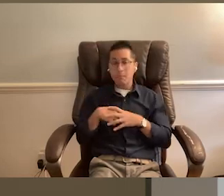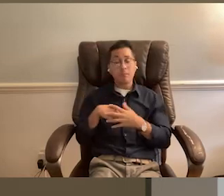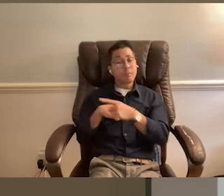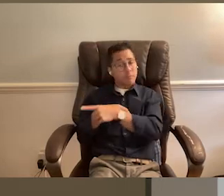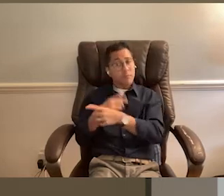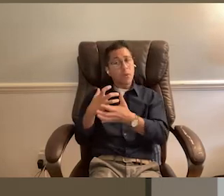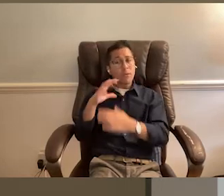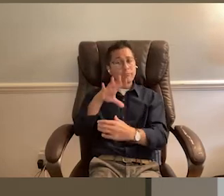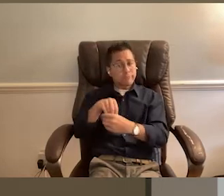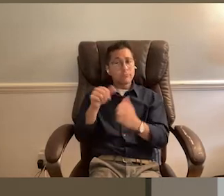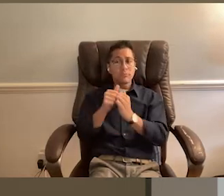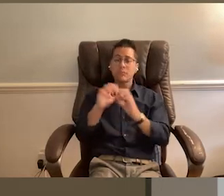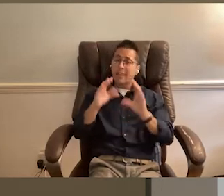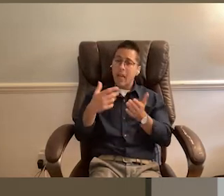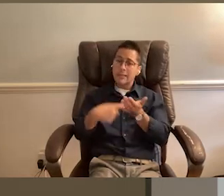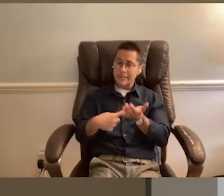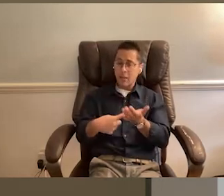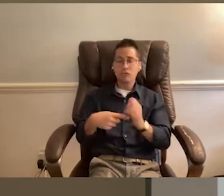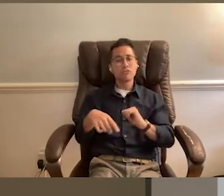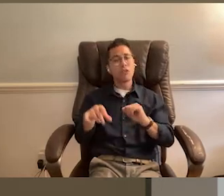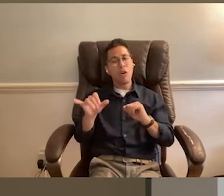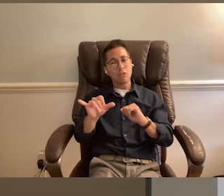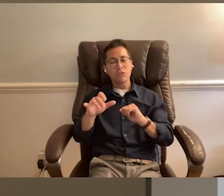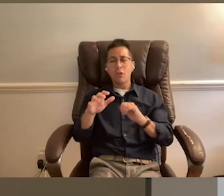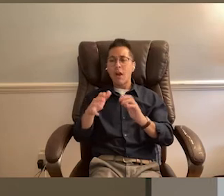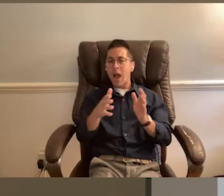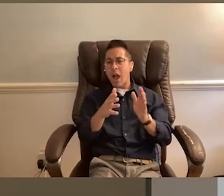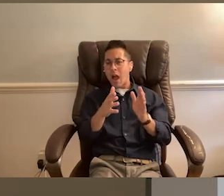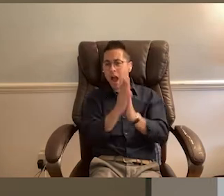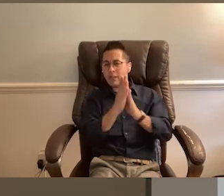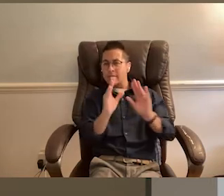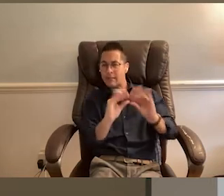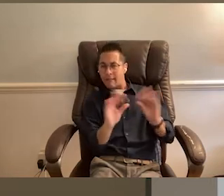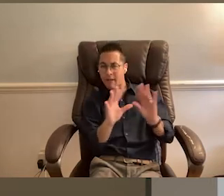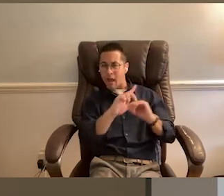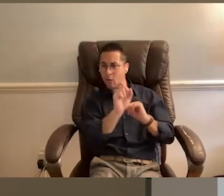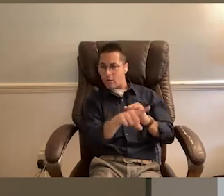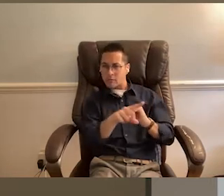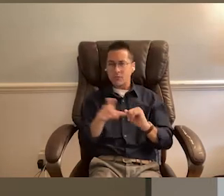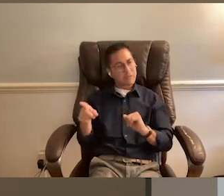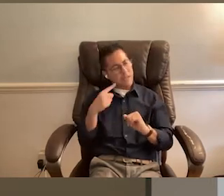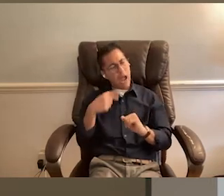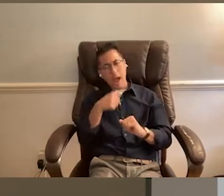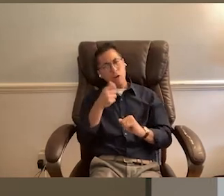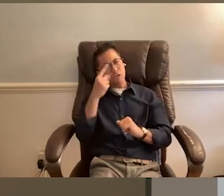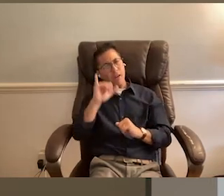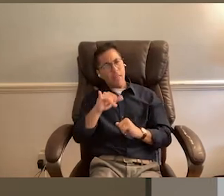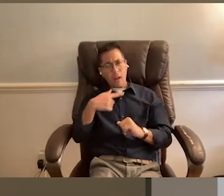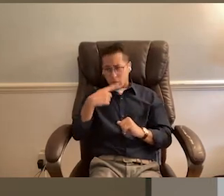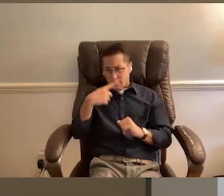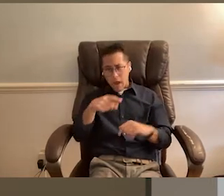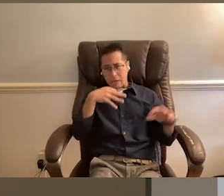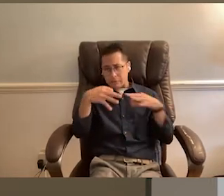Course description is an objective. This is copied directly from the course syllabus. And then the student's personal goals, so the student wants to turn in all